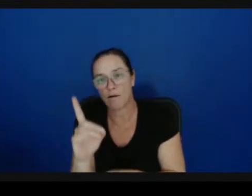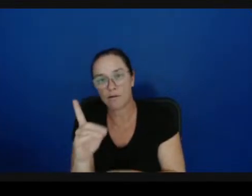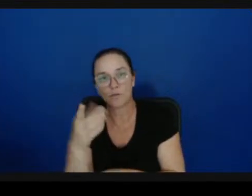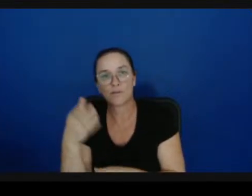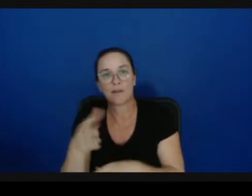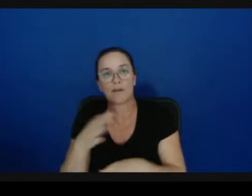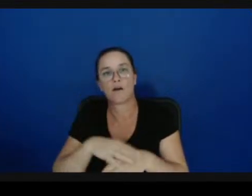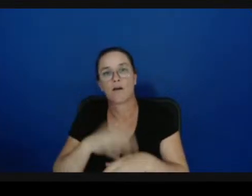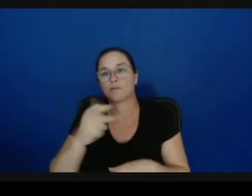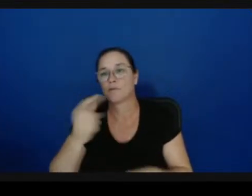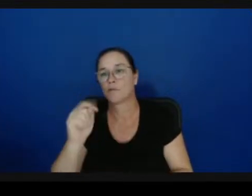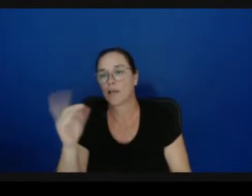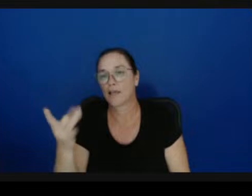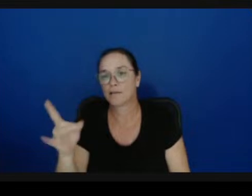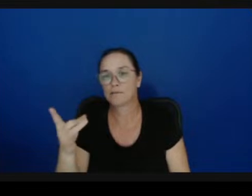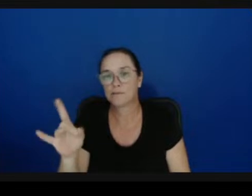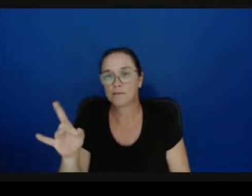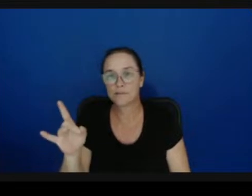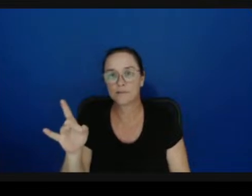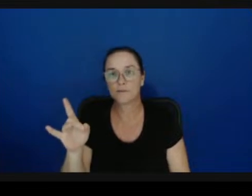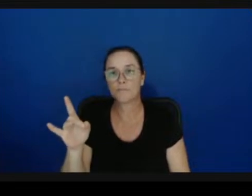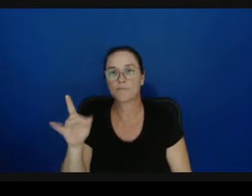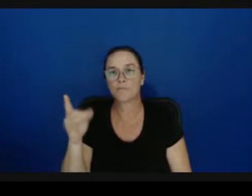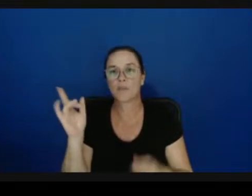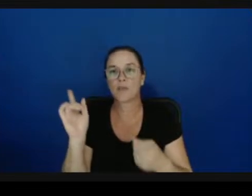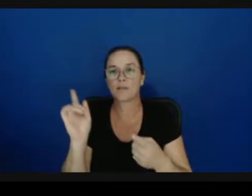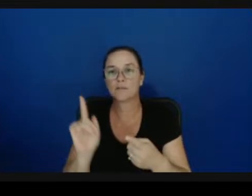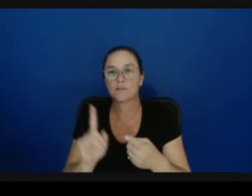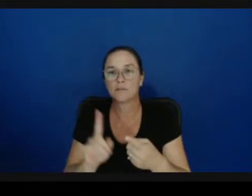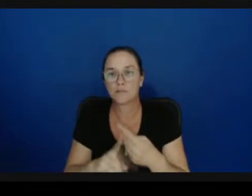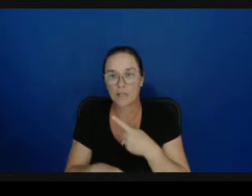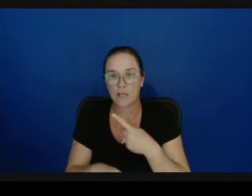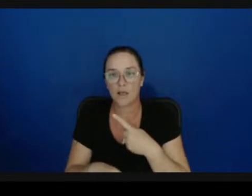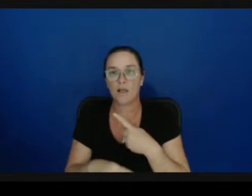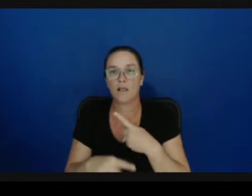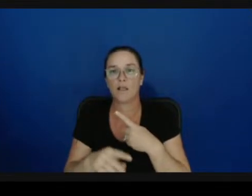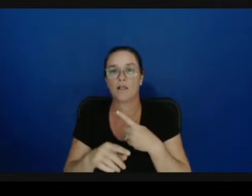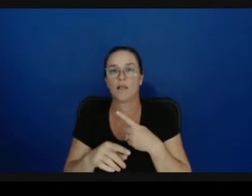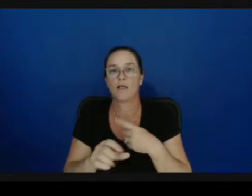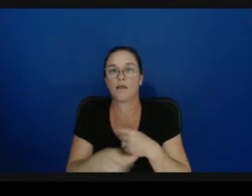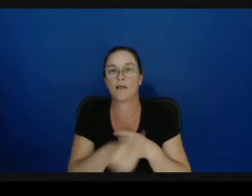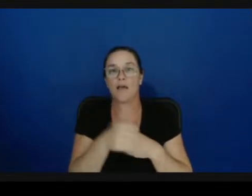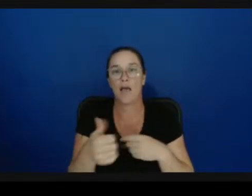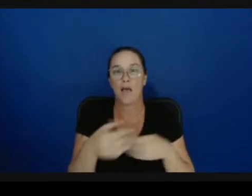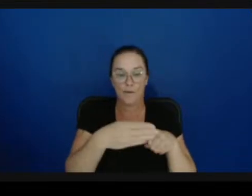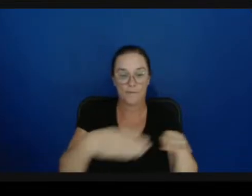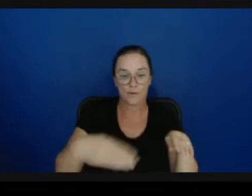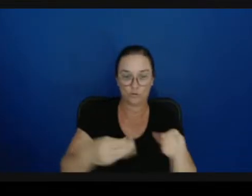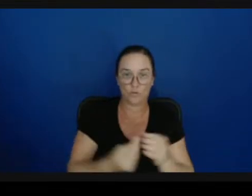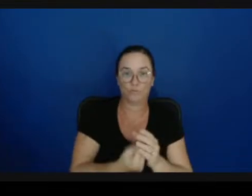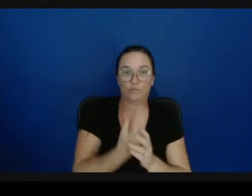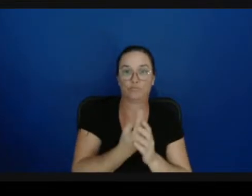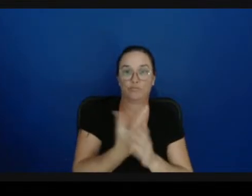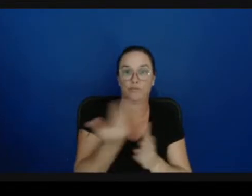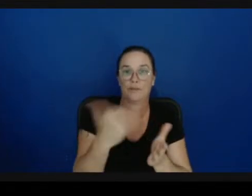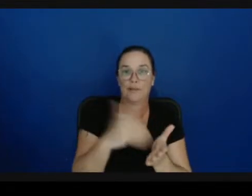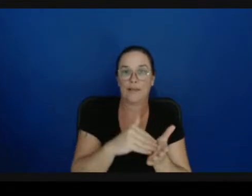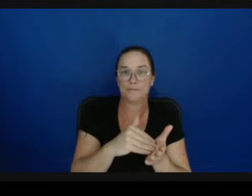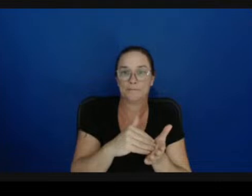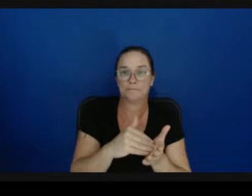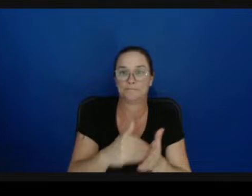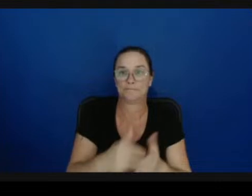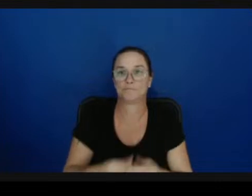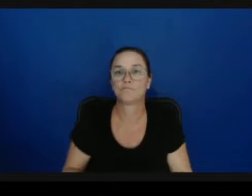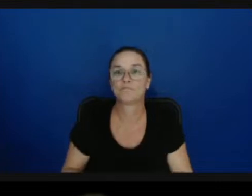18th, up until the reactivation of the fissure up top,